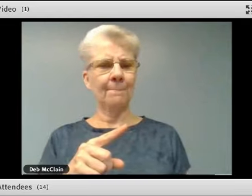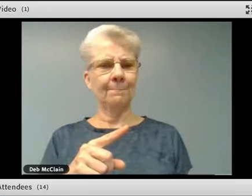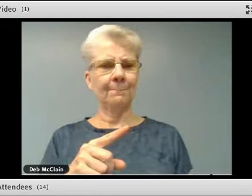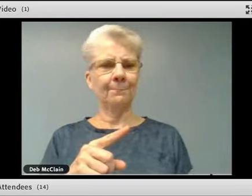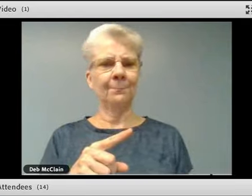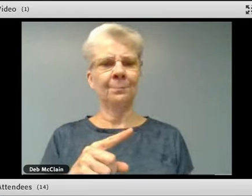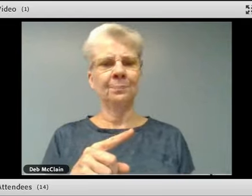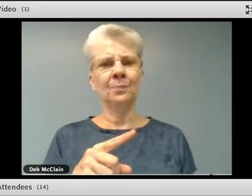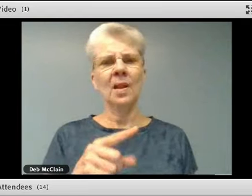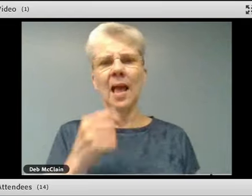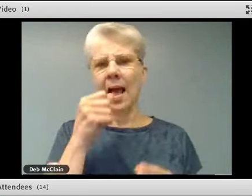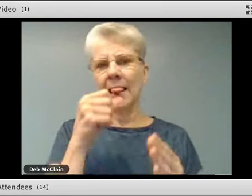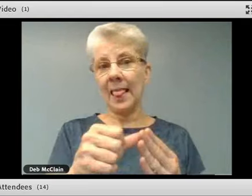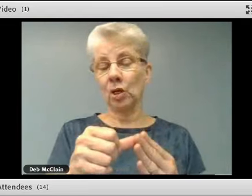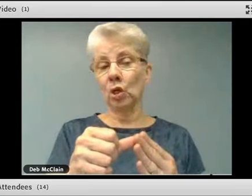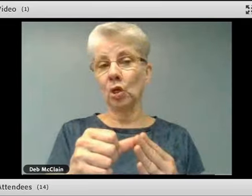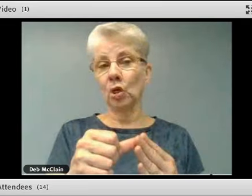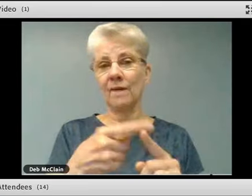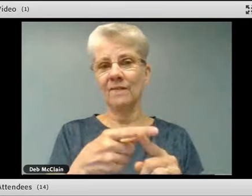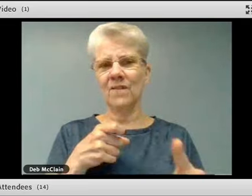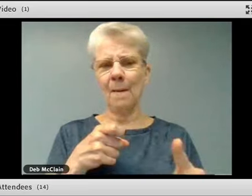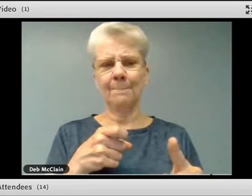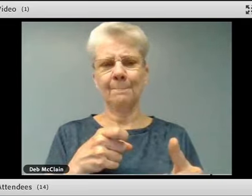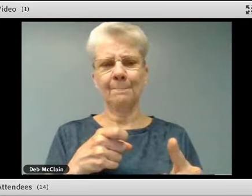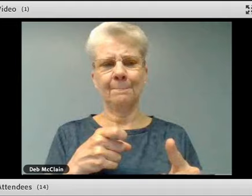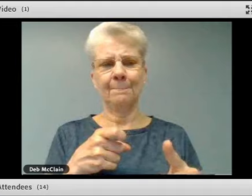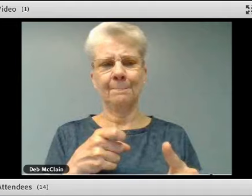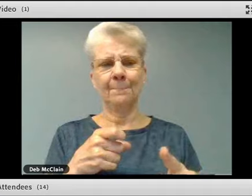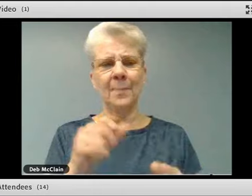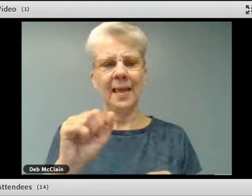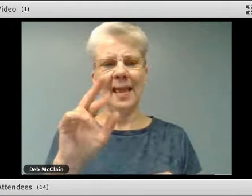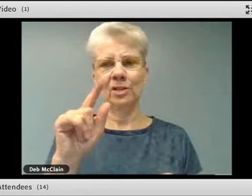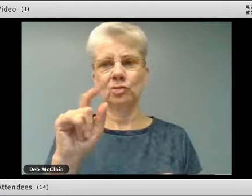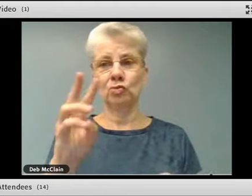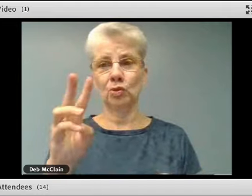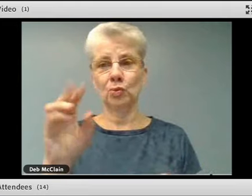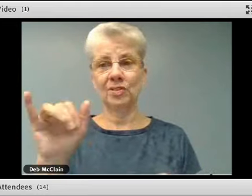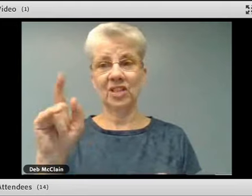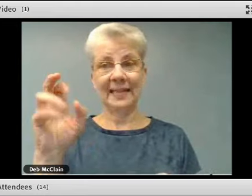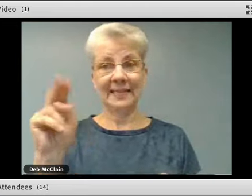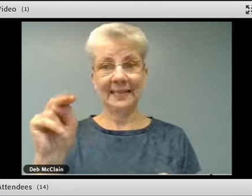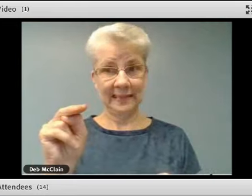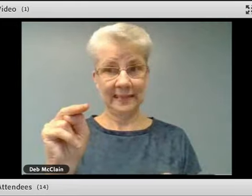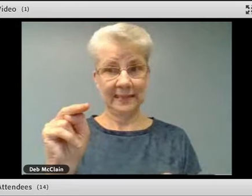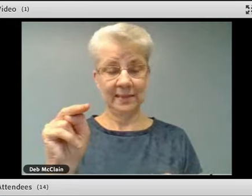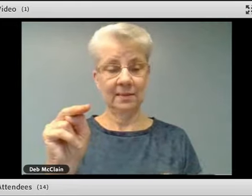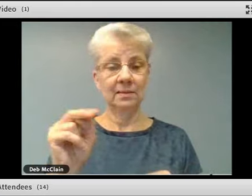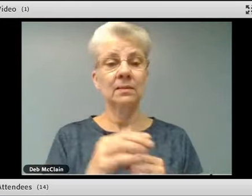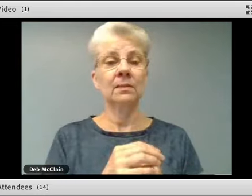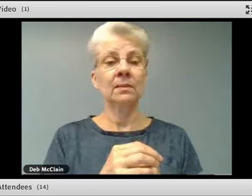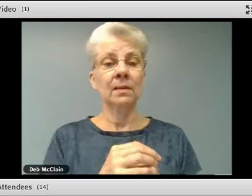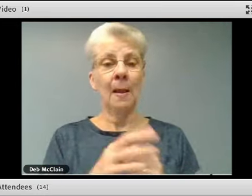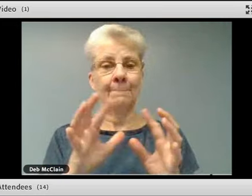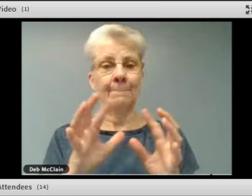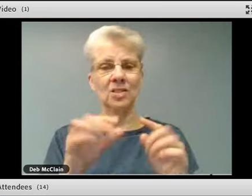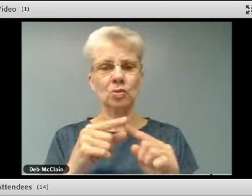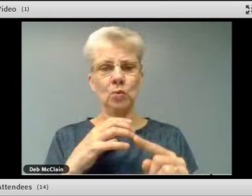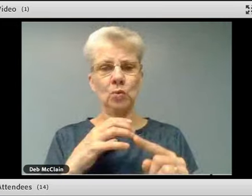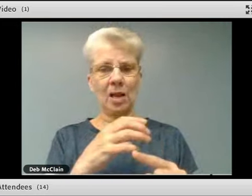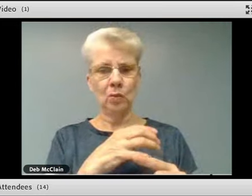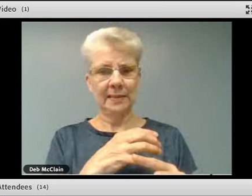letter from Andrew Jackson, and a message to Congress